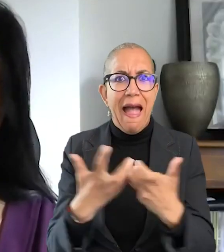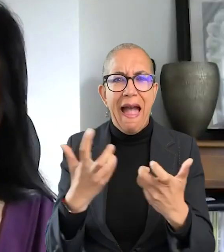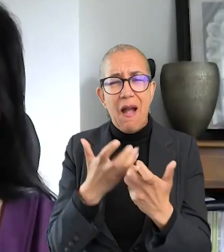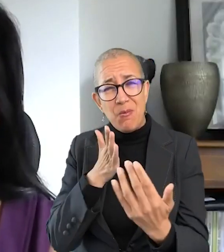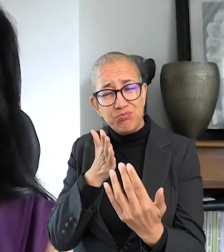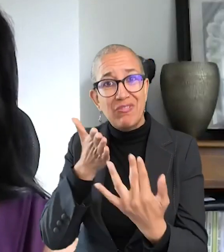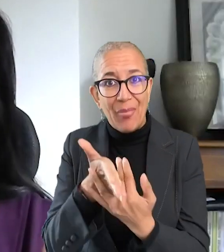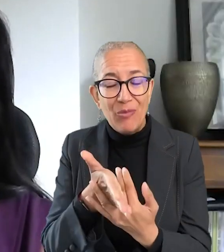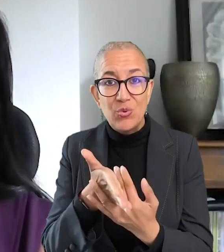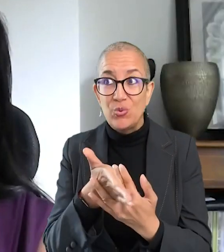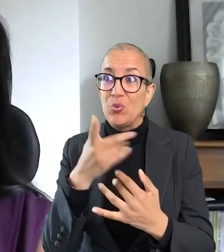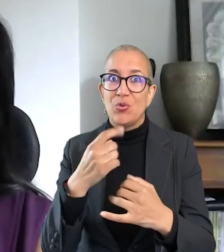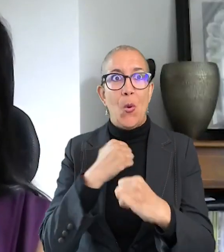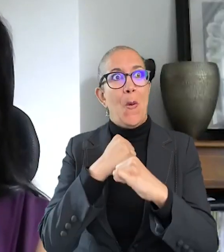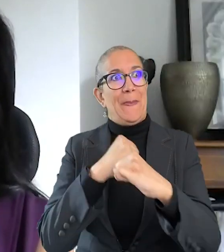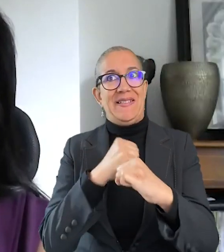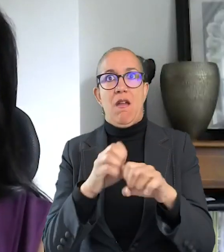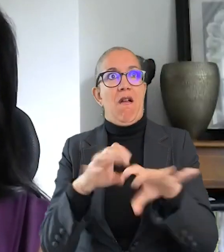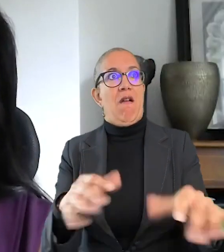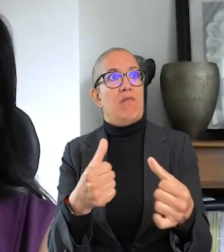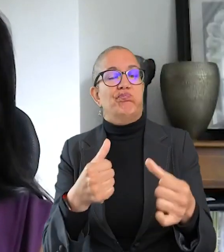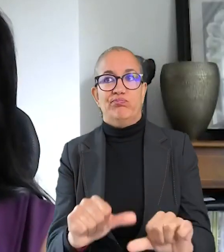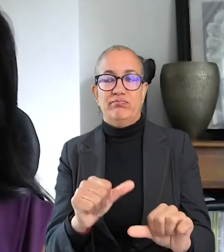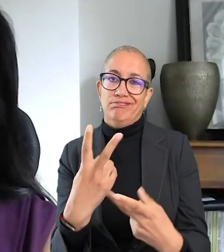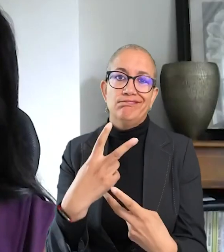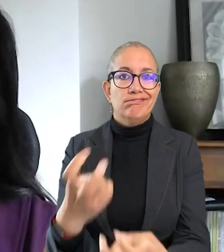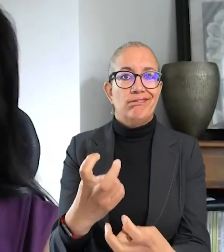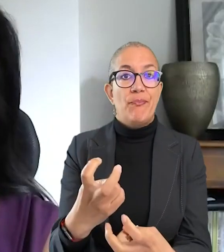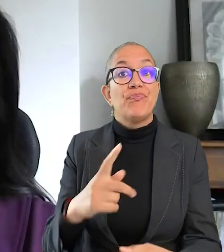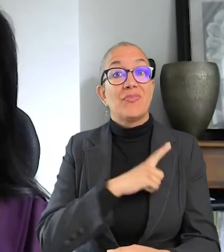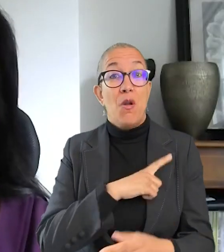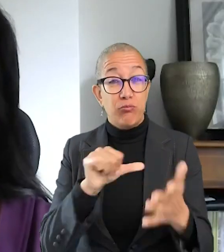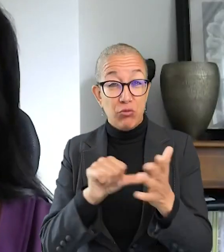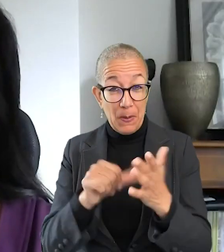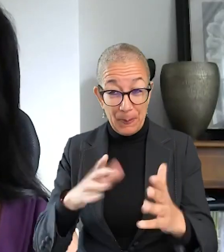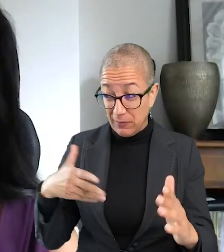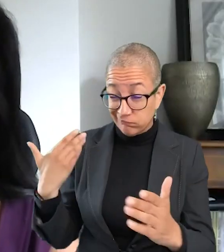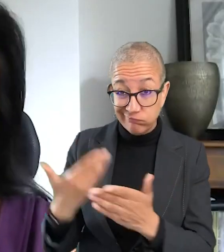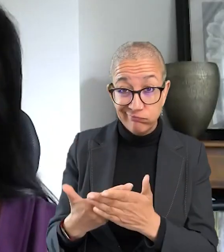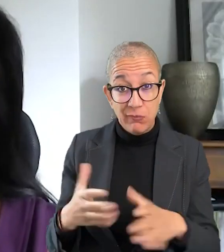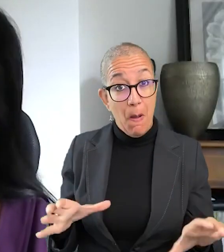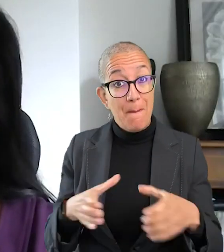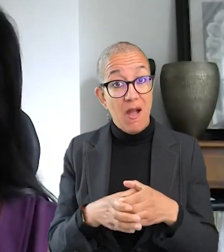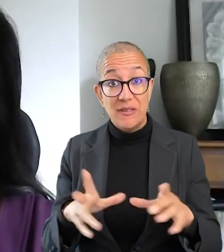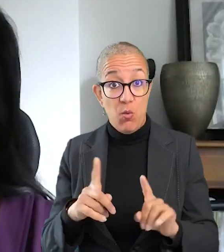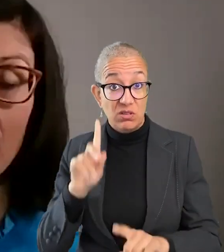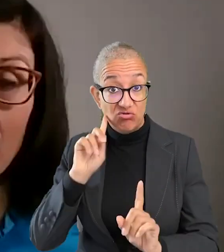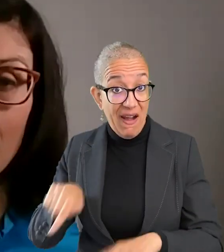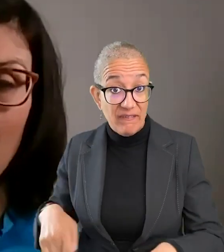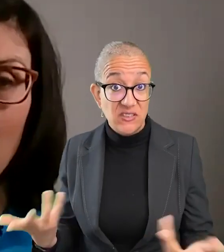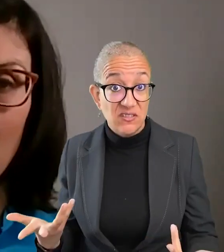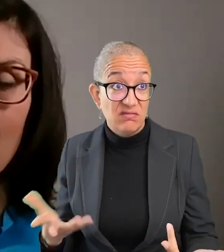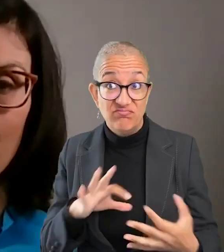through for the media? Because in fact, the problem we have had as a party is being irrelevant. Yeah,